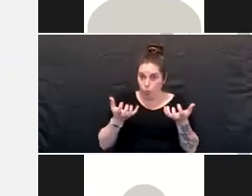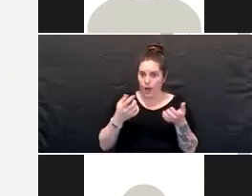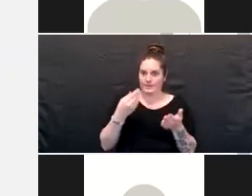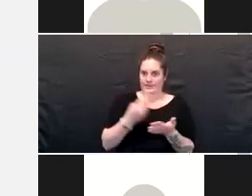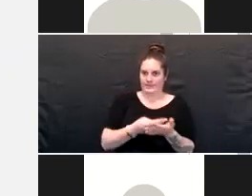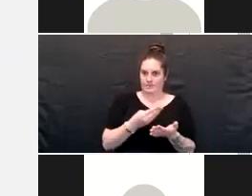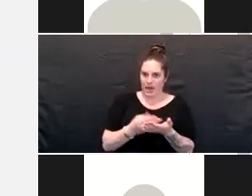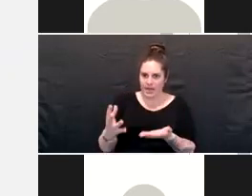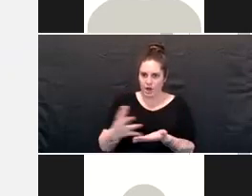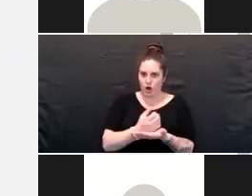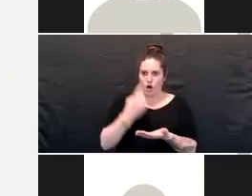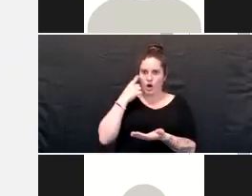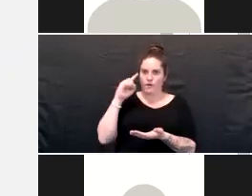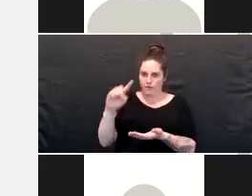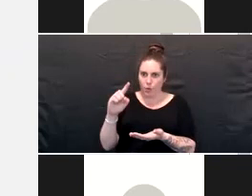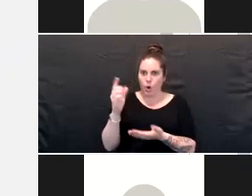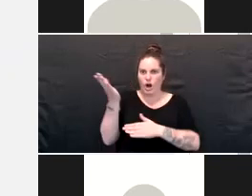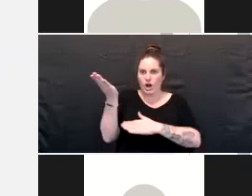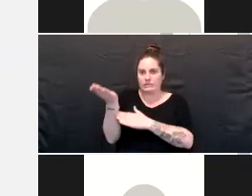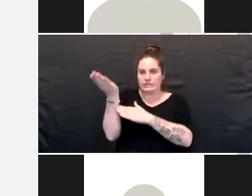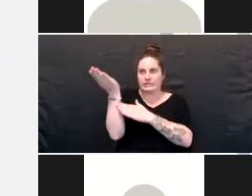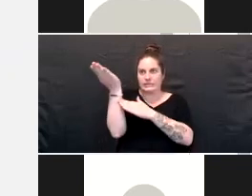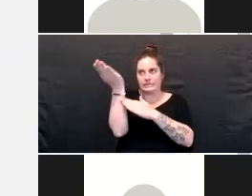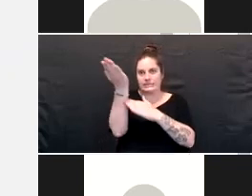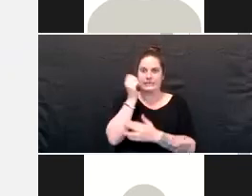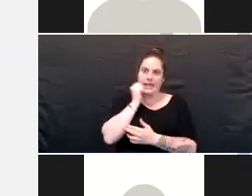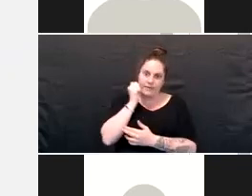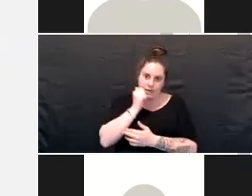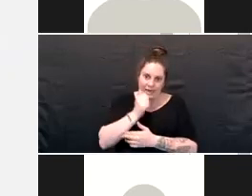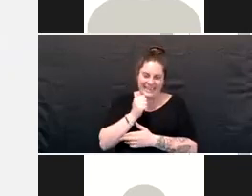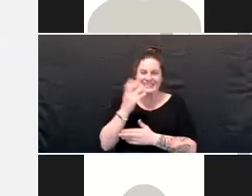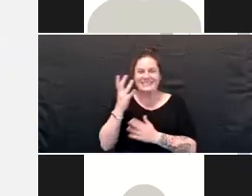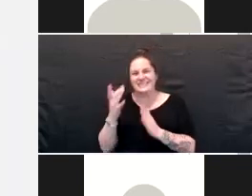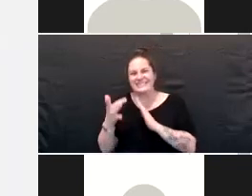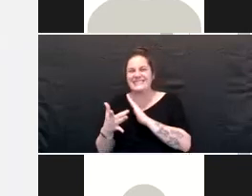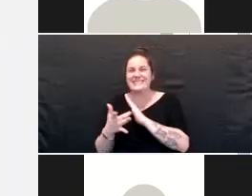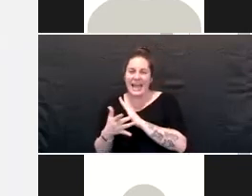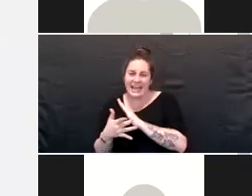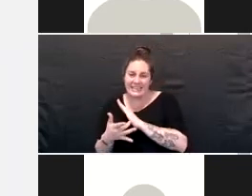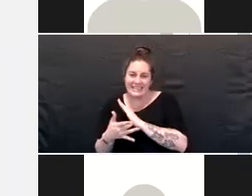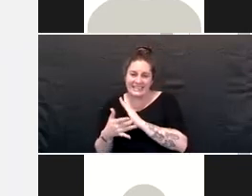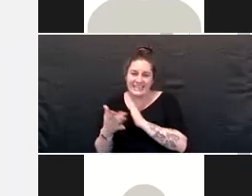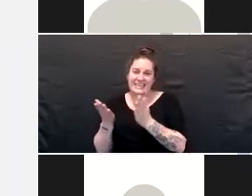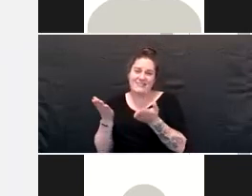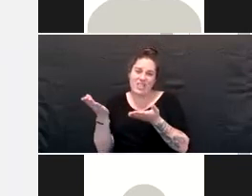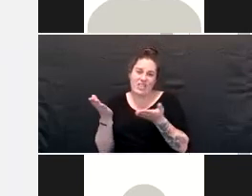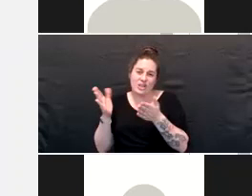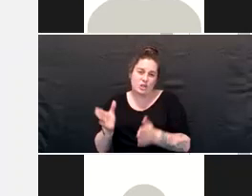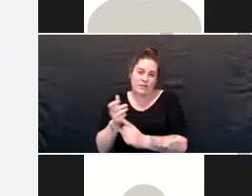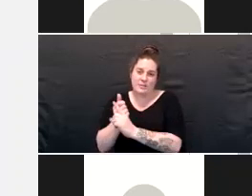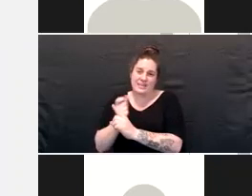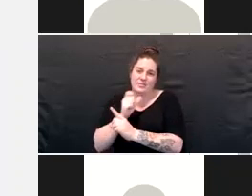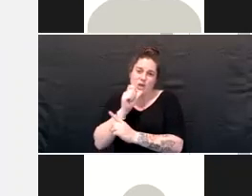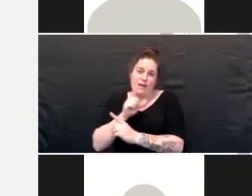day, even though technically in the physics world, he or she is not doing